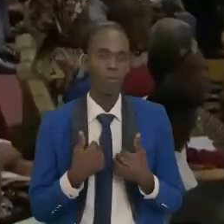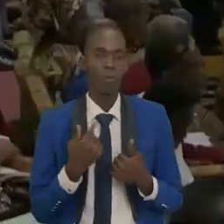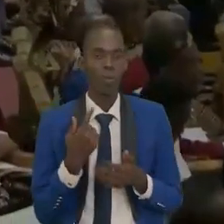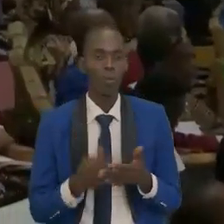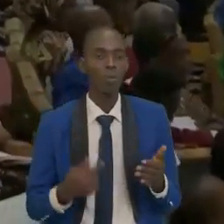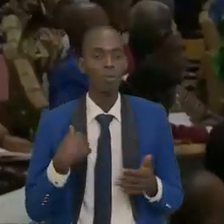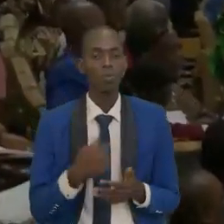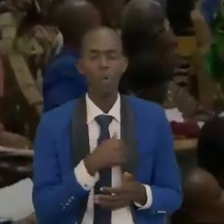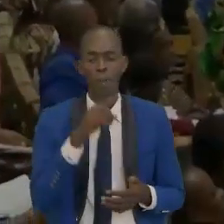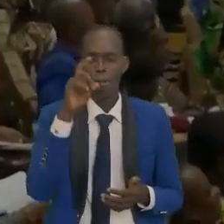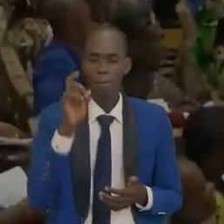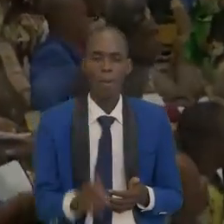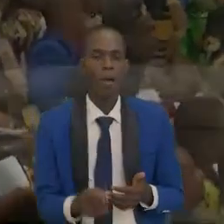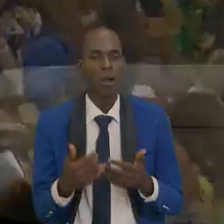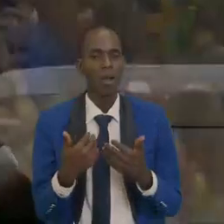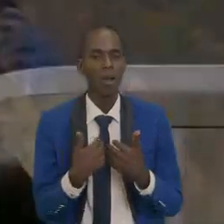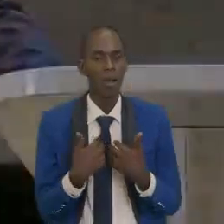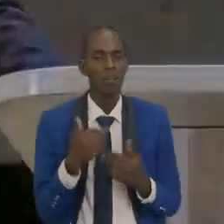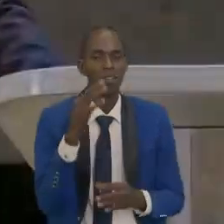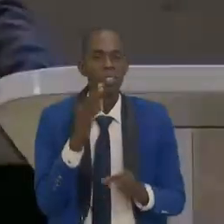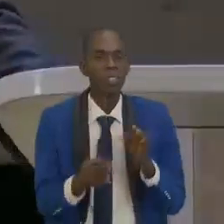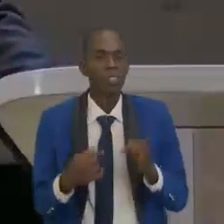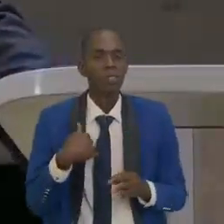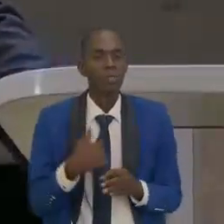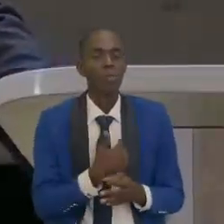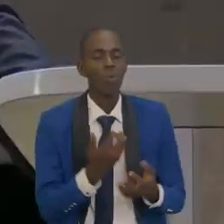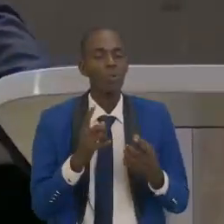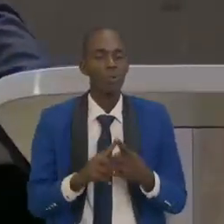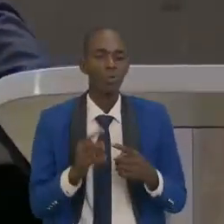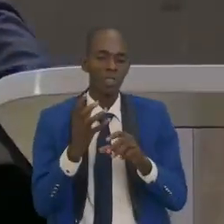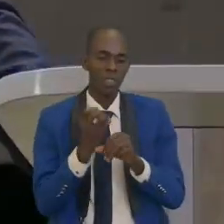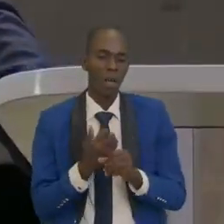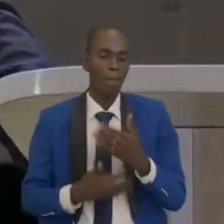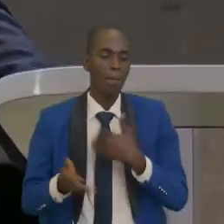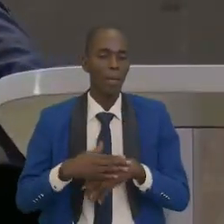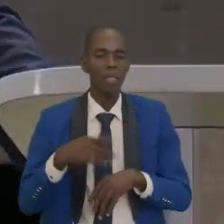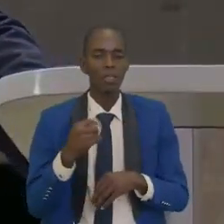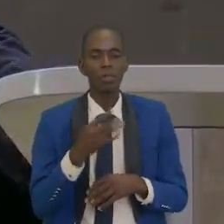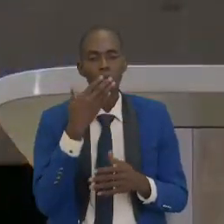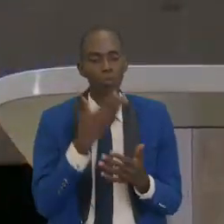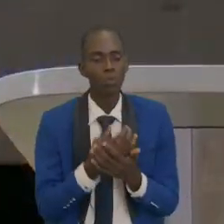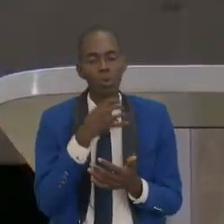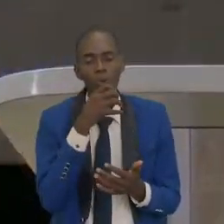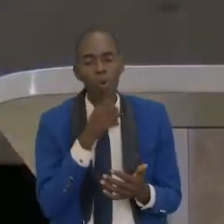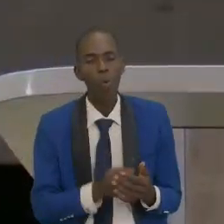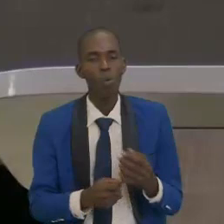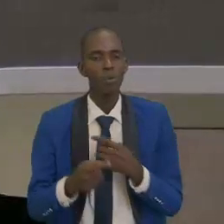have if we're going to bring back the good old days with God